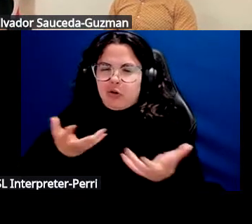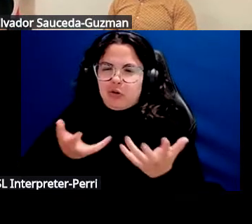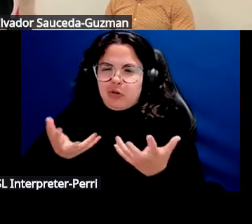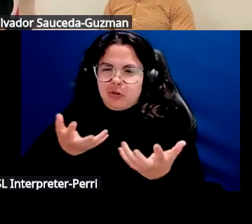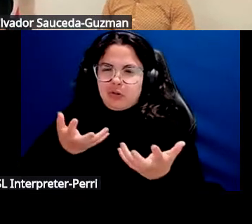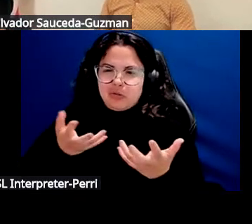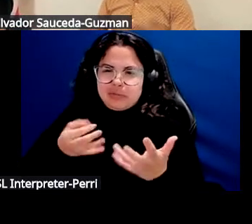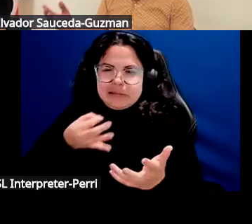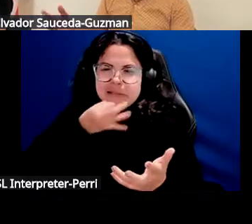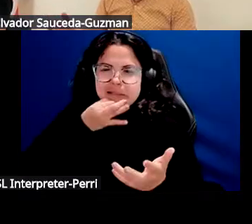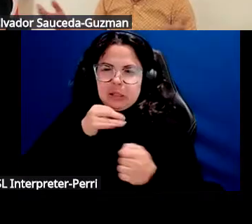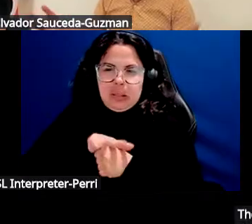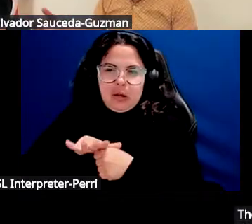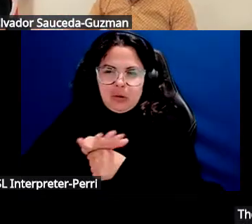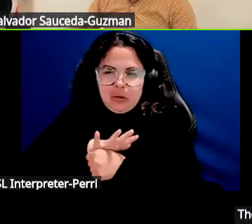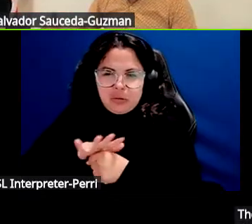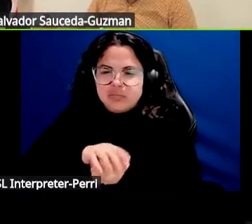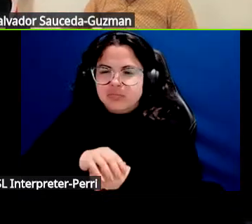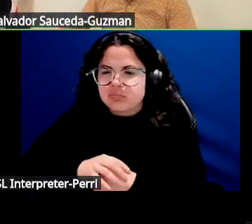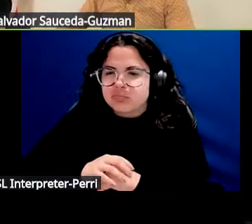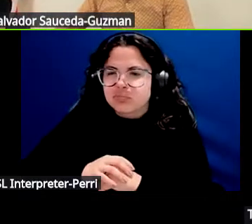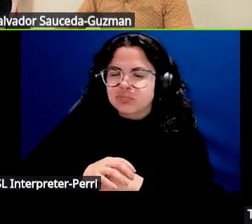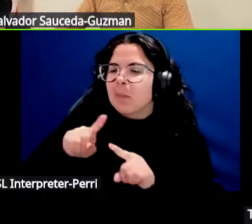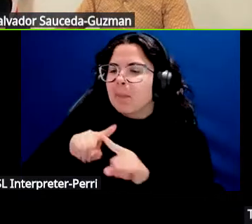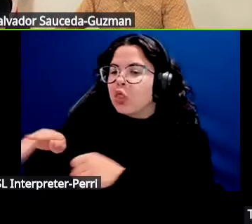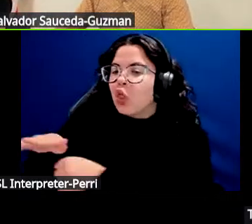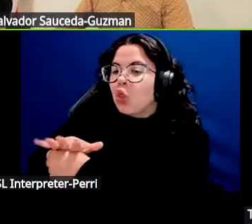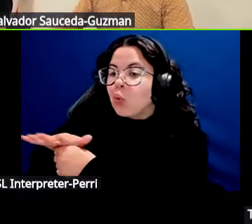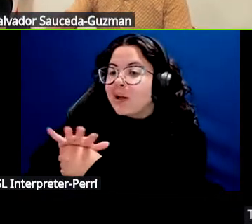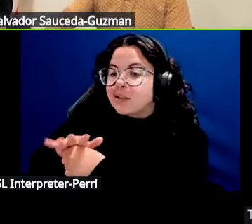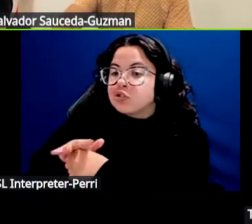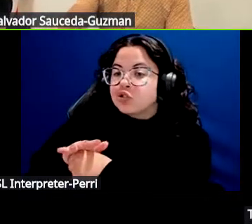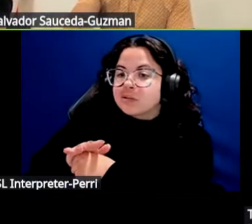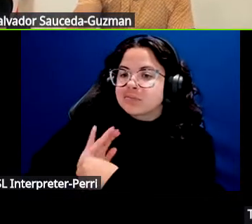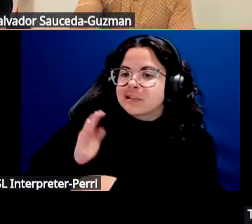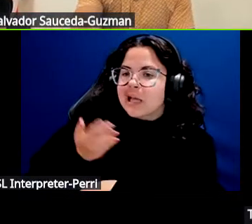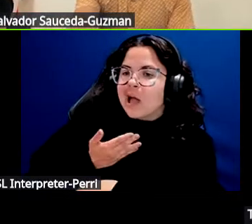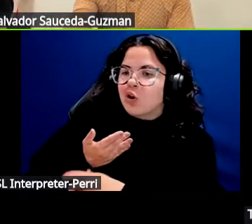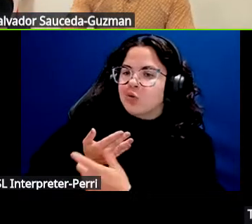our skill, but the location of the spaces feels very much within our view.